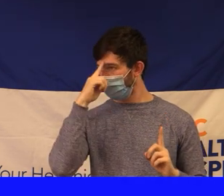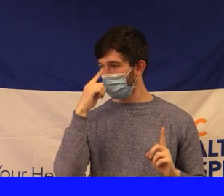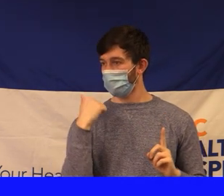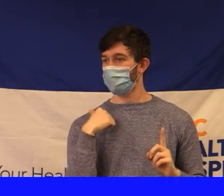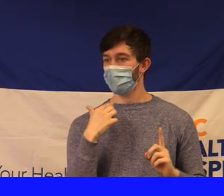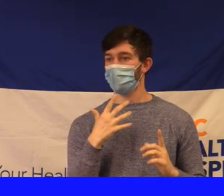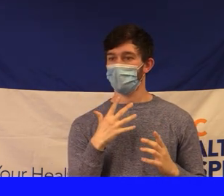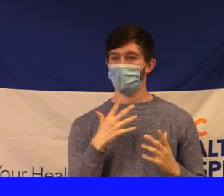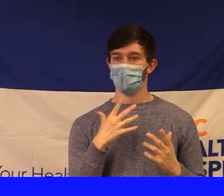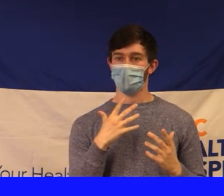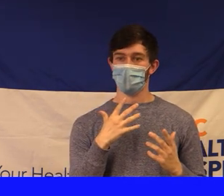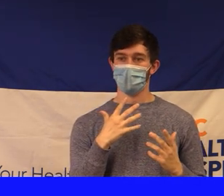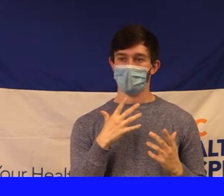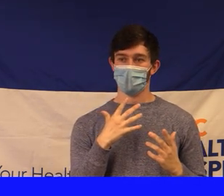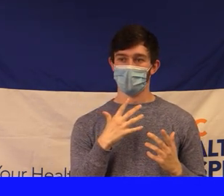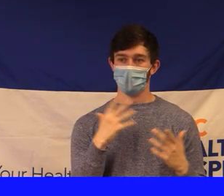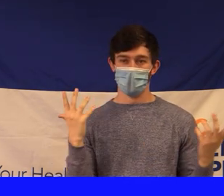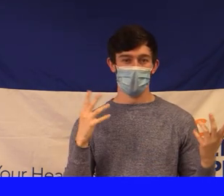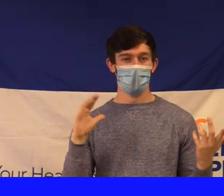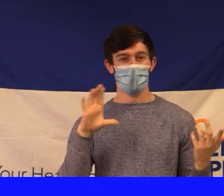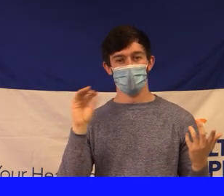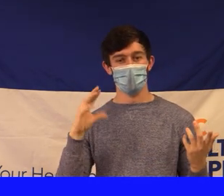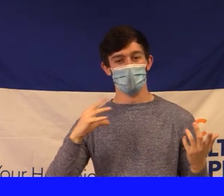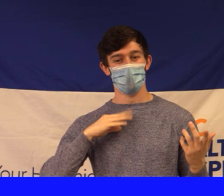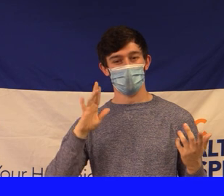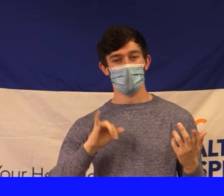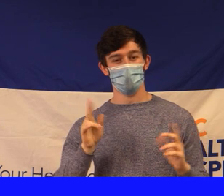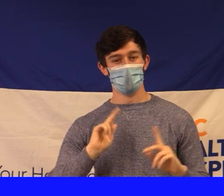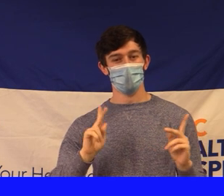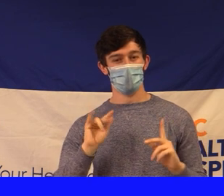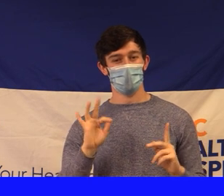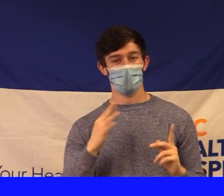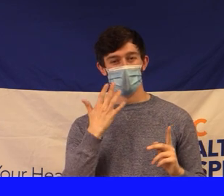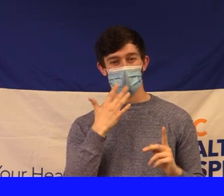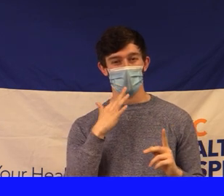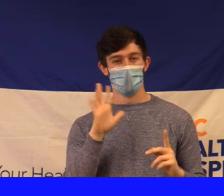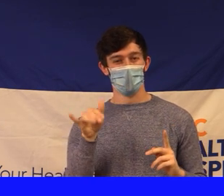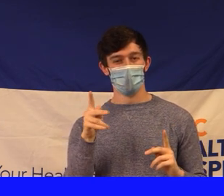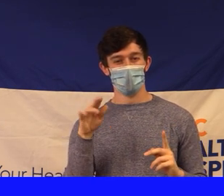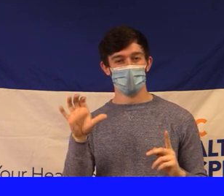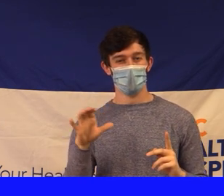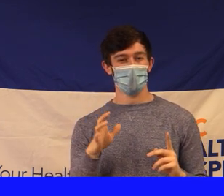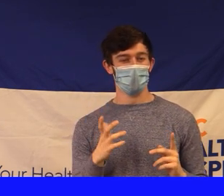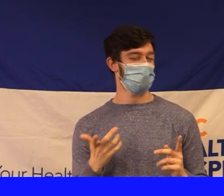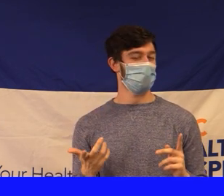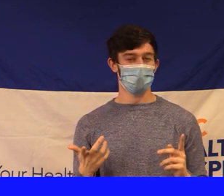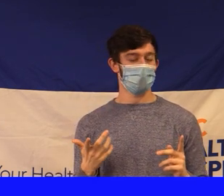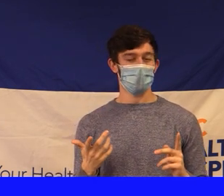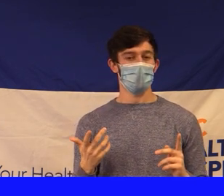cab companies owned by people of color. I don't.